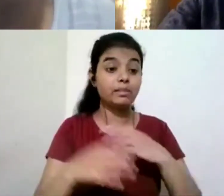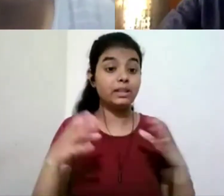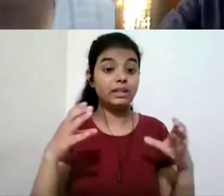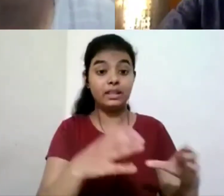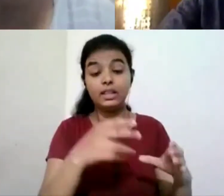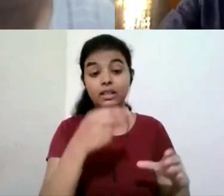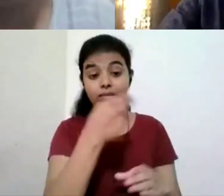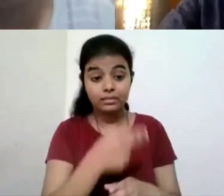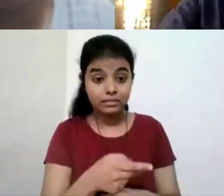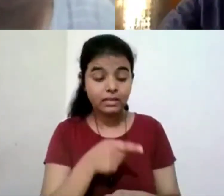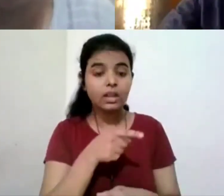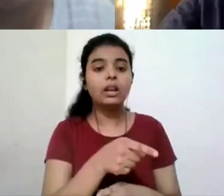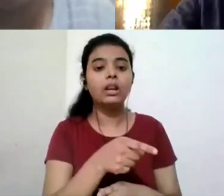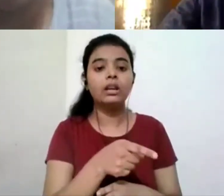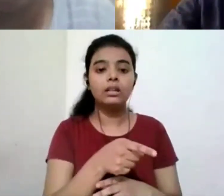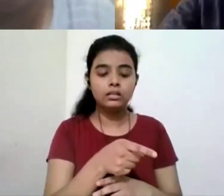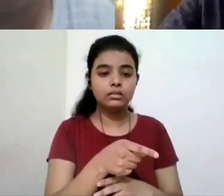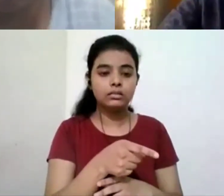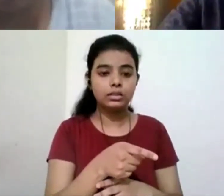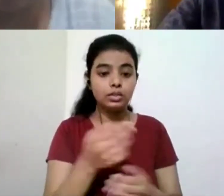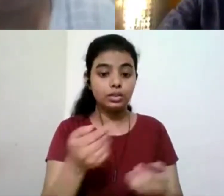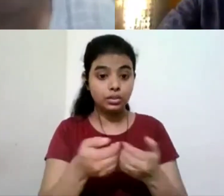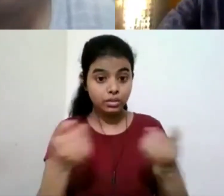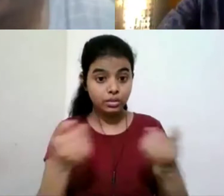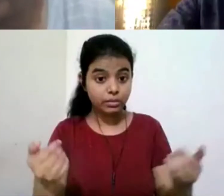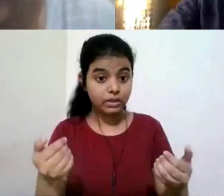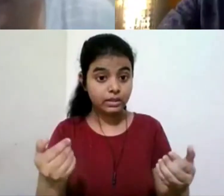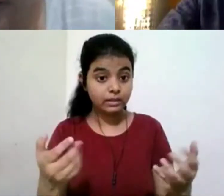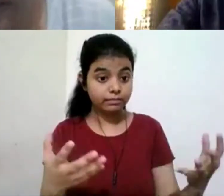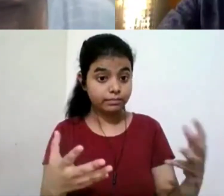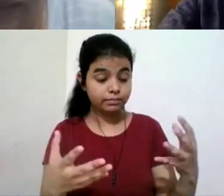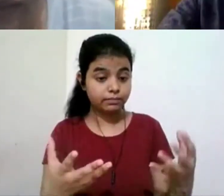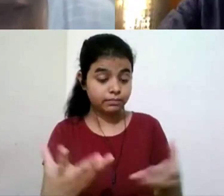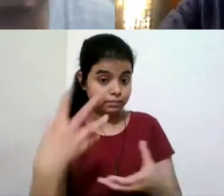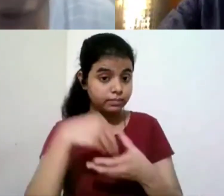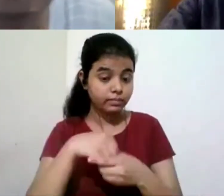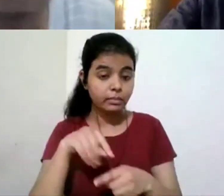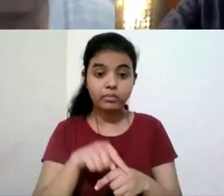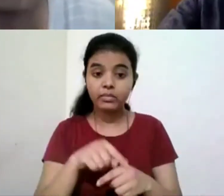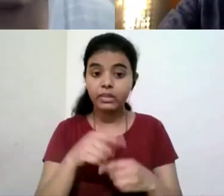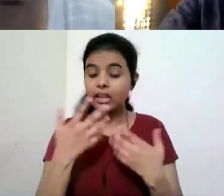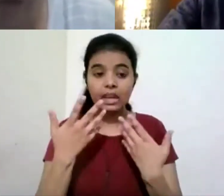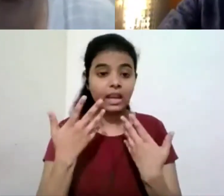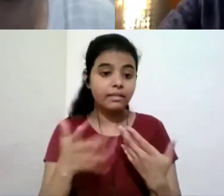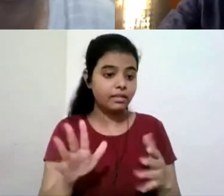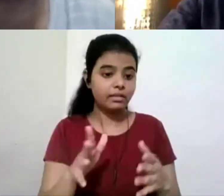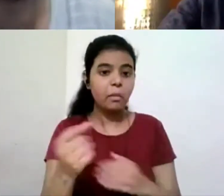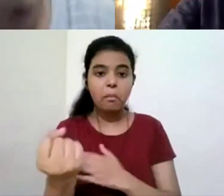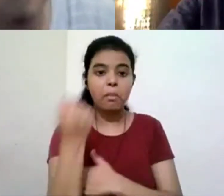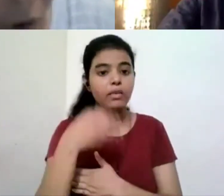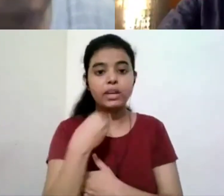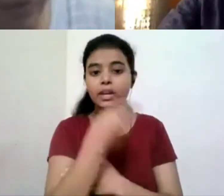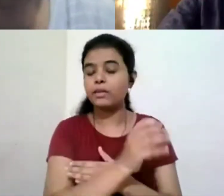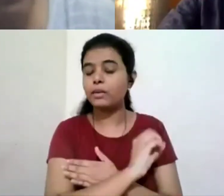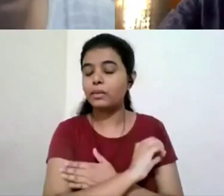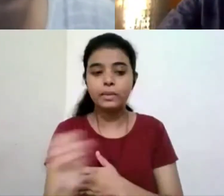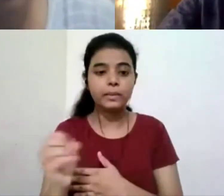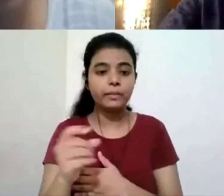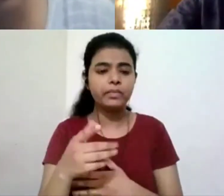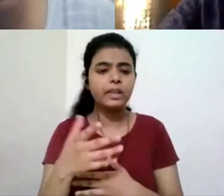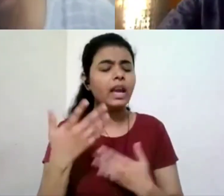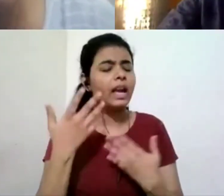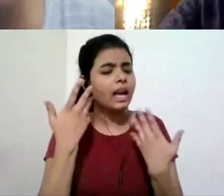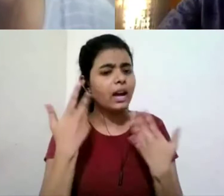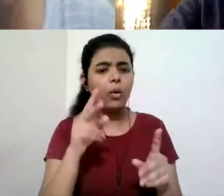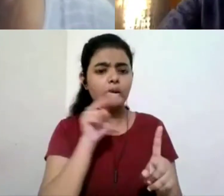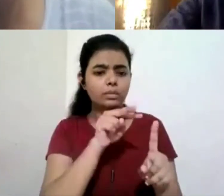the fact that though you brought in the discrimination point, you didn't really make it in any which way very powerful. All of that perception